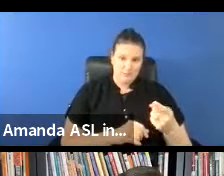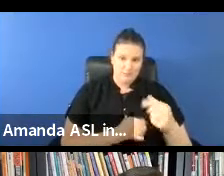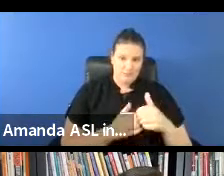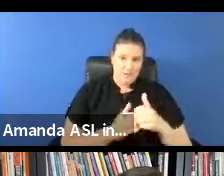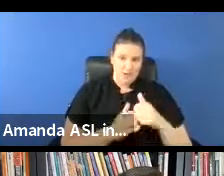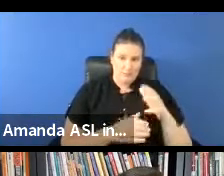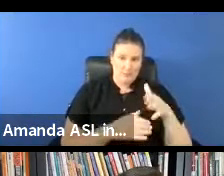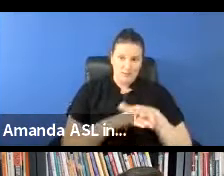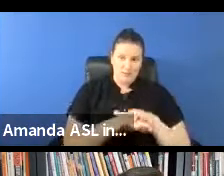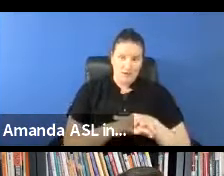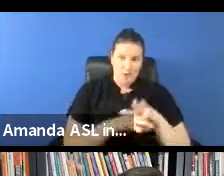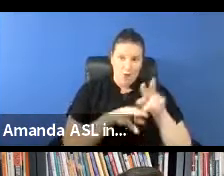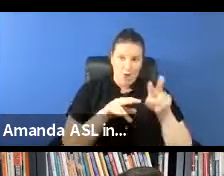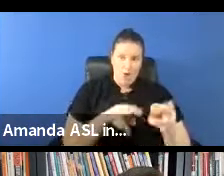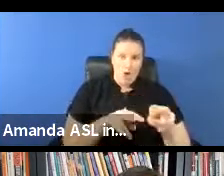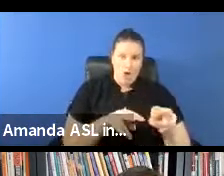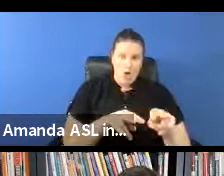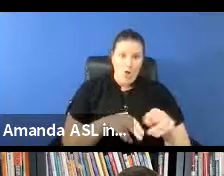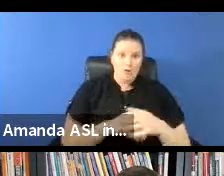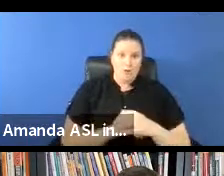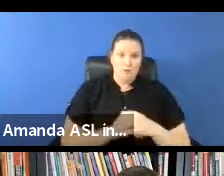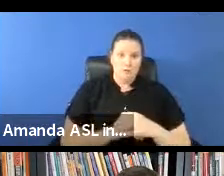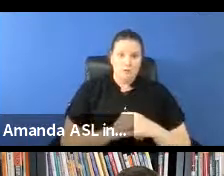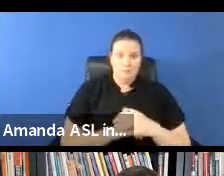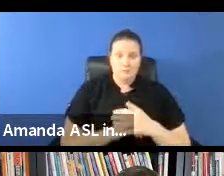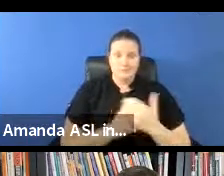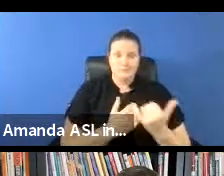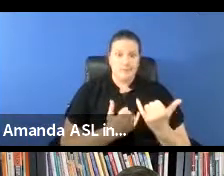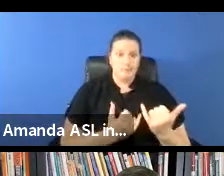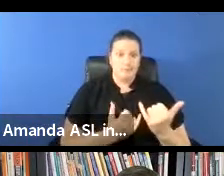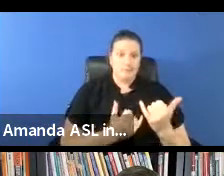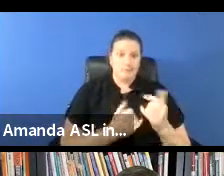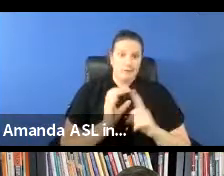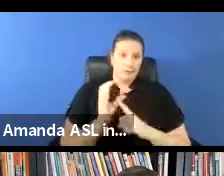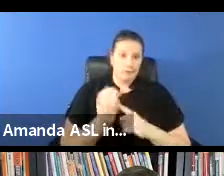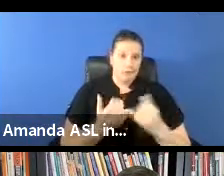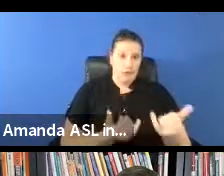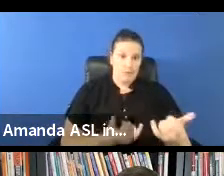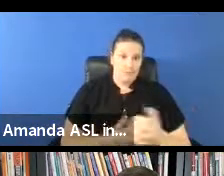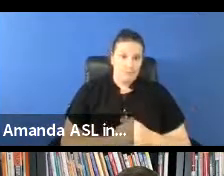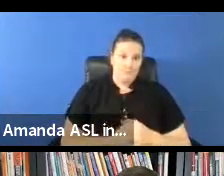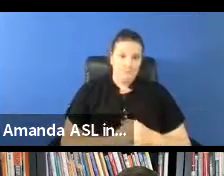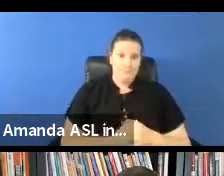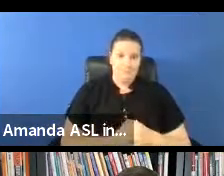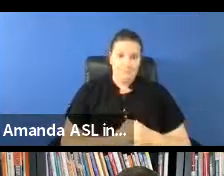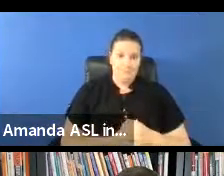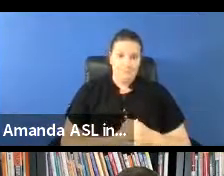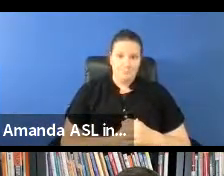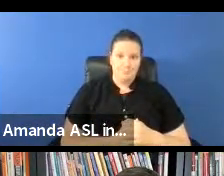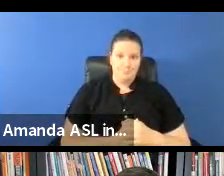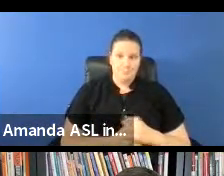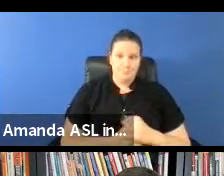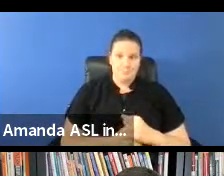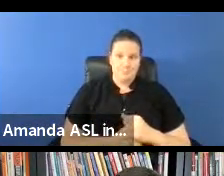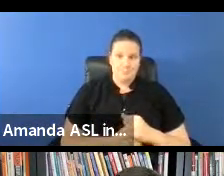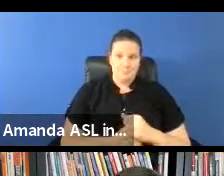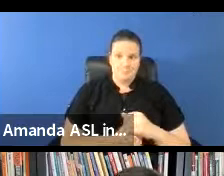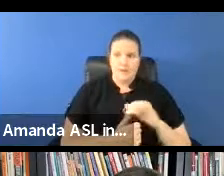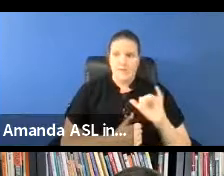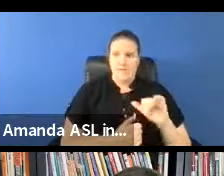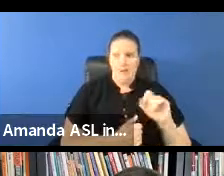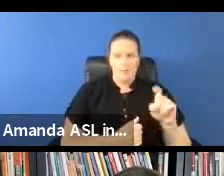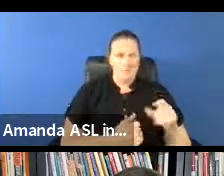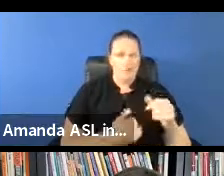we're integrating or looking at contemporary conditions. Yeah, this is a question that's being looked